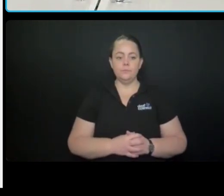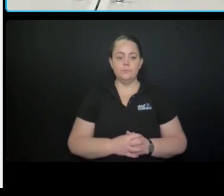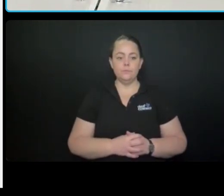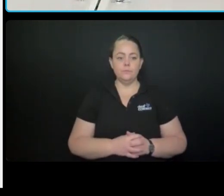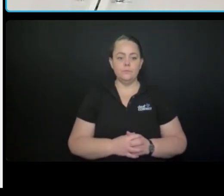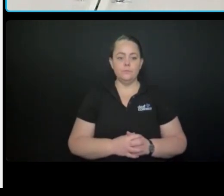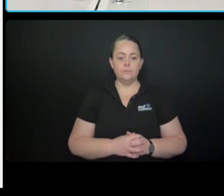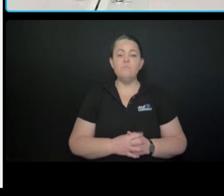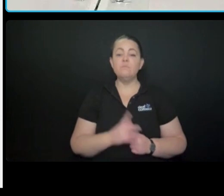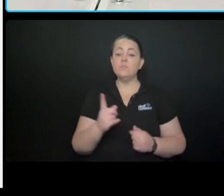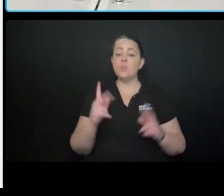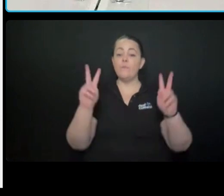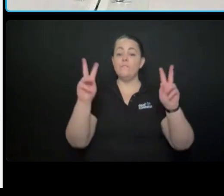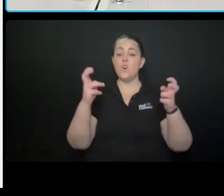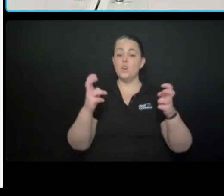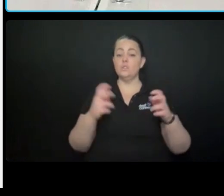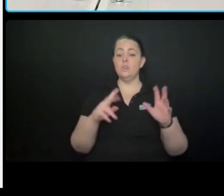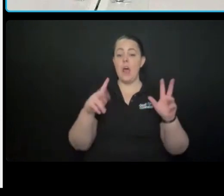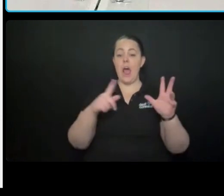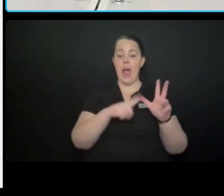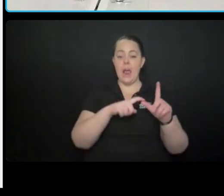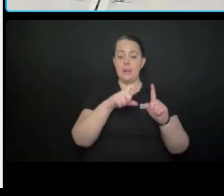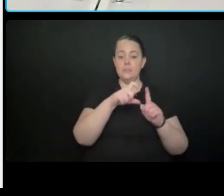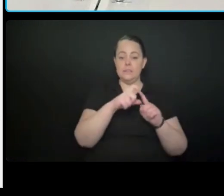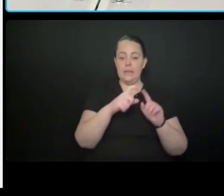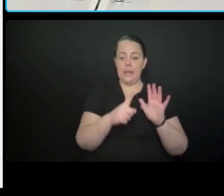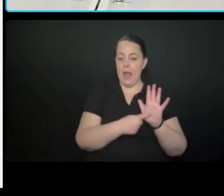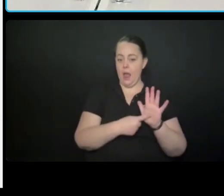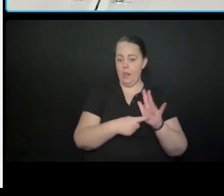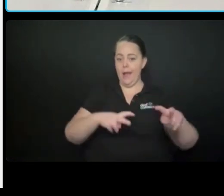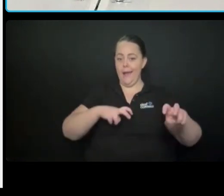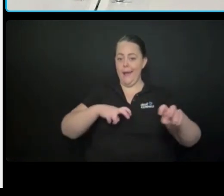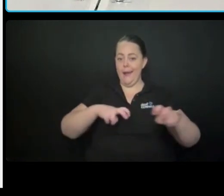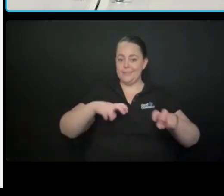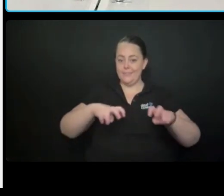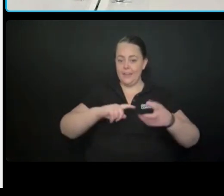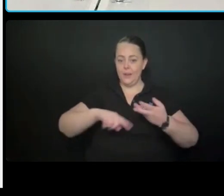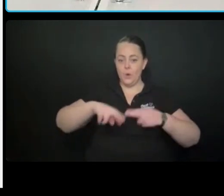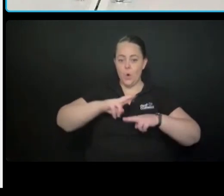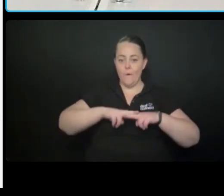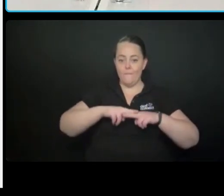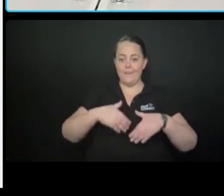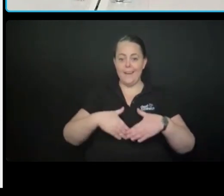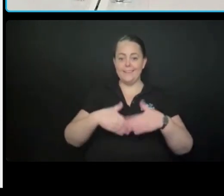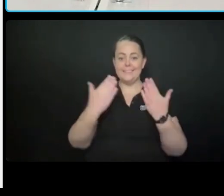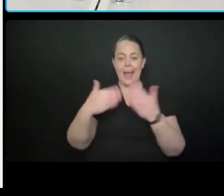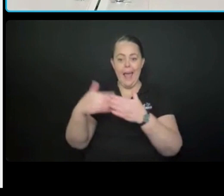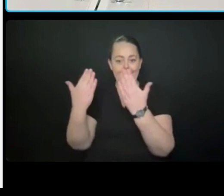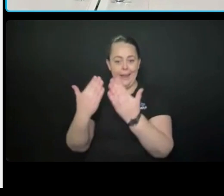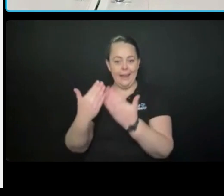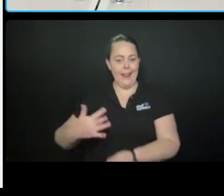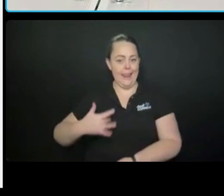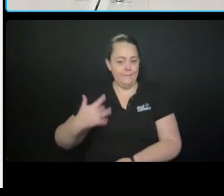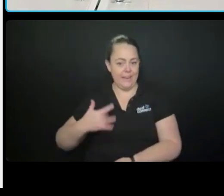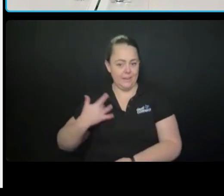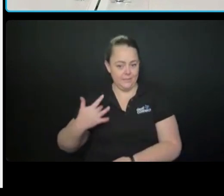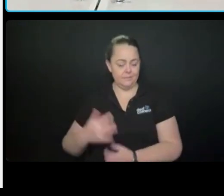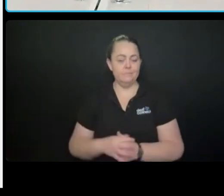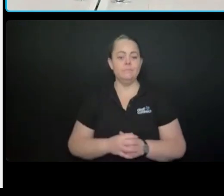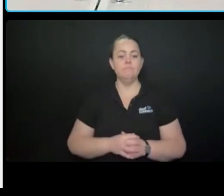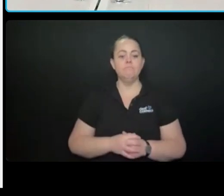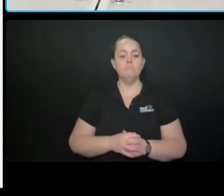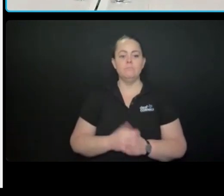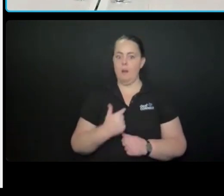activities of daily living, or ADLs. One of my favourites, given my keen interest in reablement. So why is this